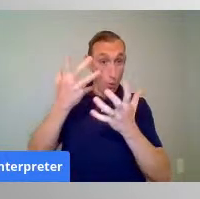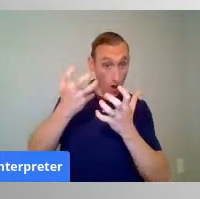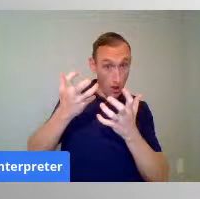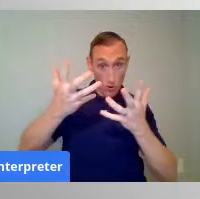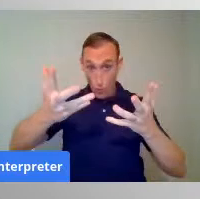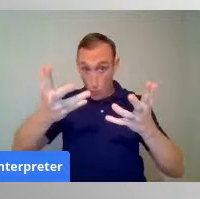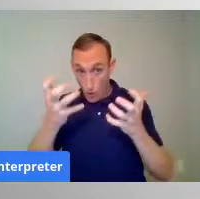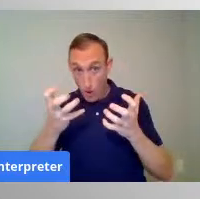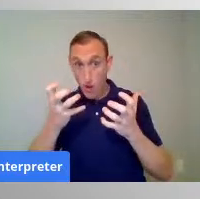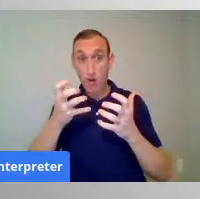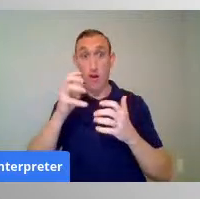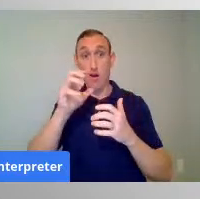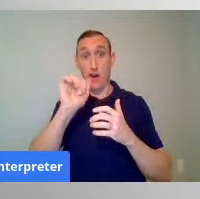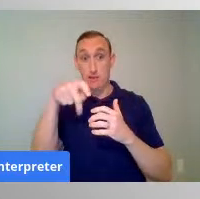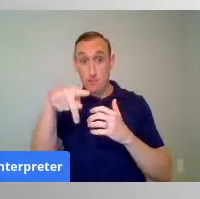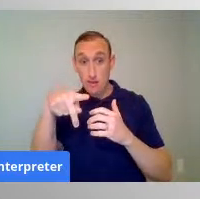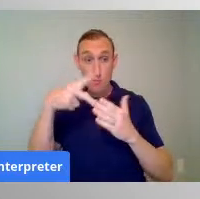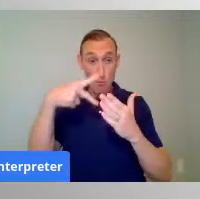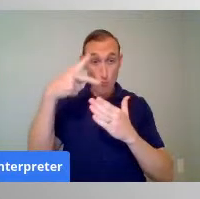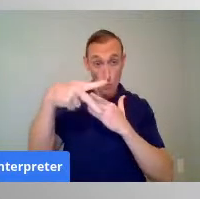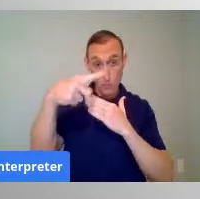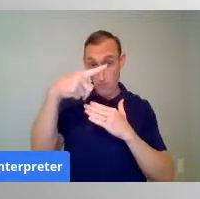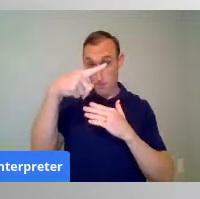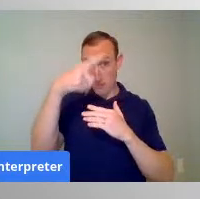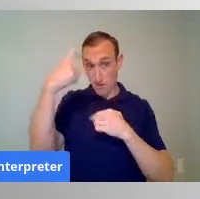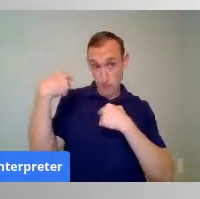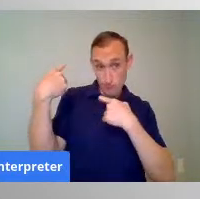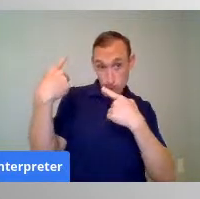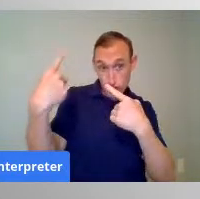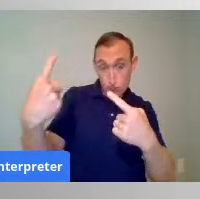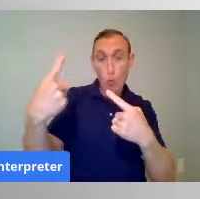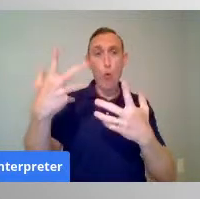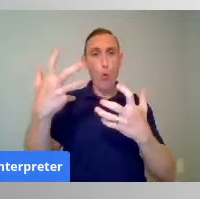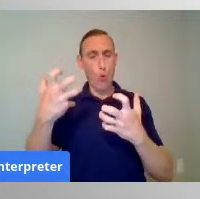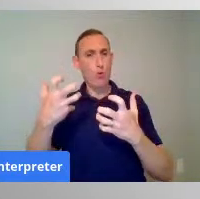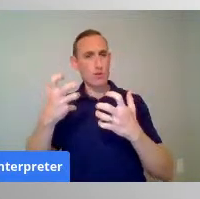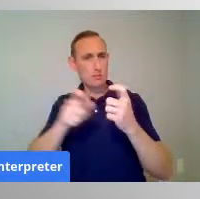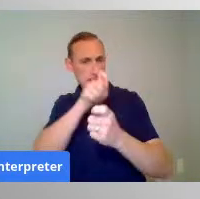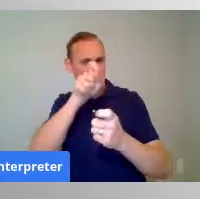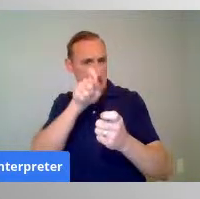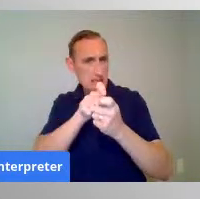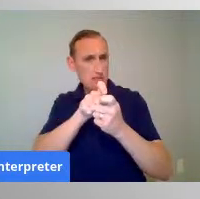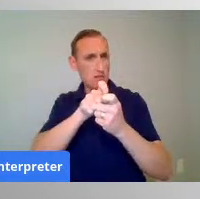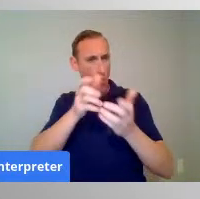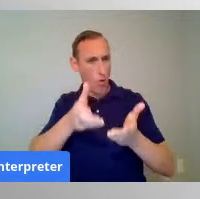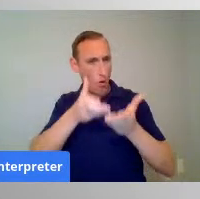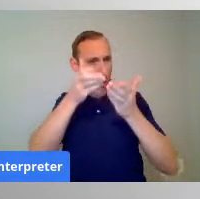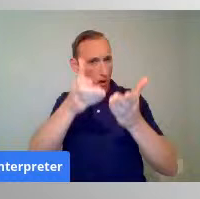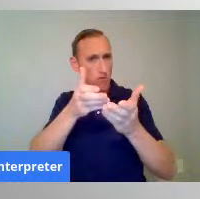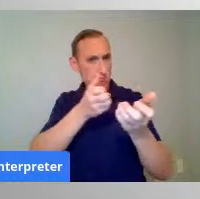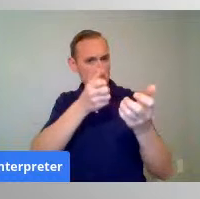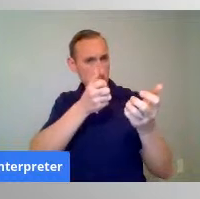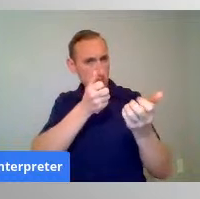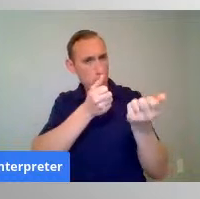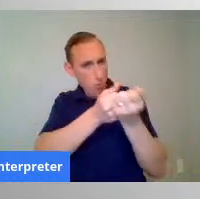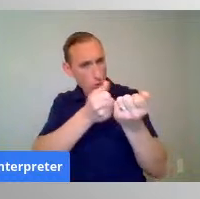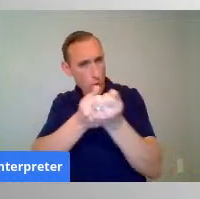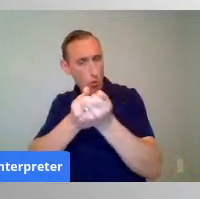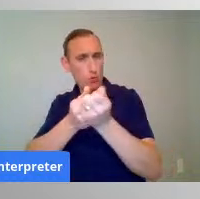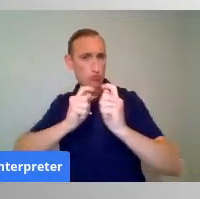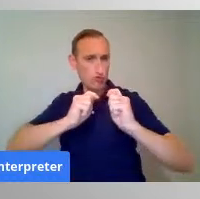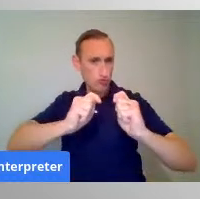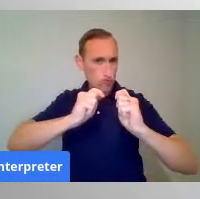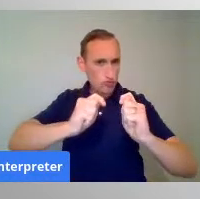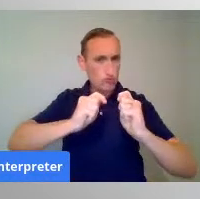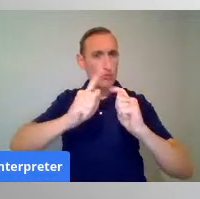done it? Or are you being very intentional with what you're doing during the after school tutoring process. So a lot more saw